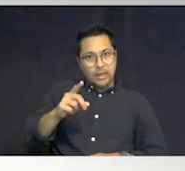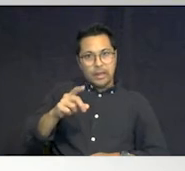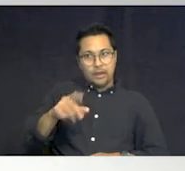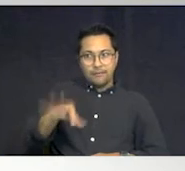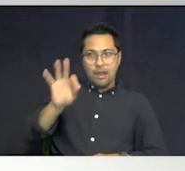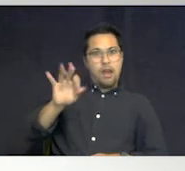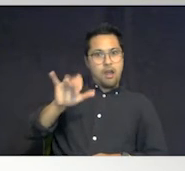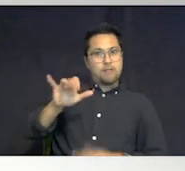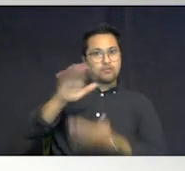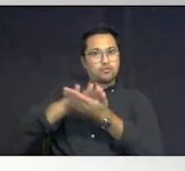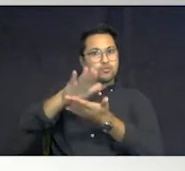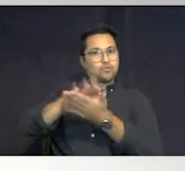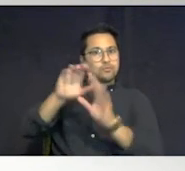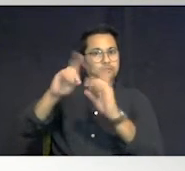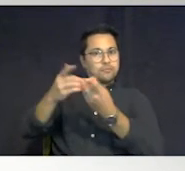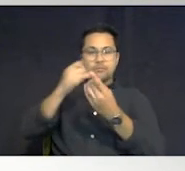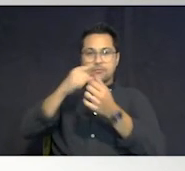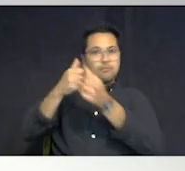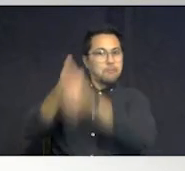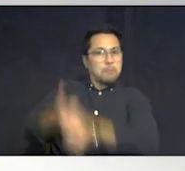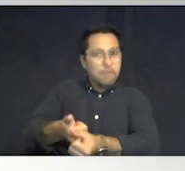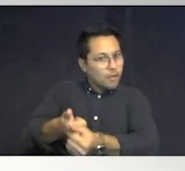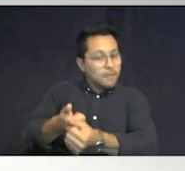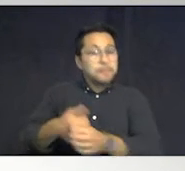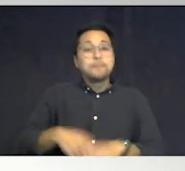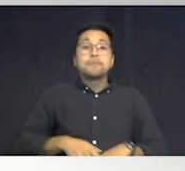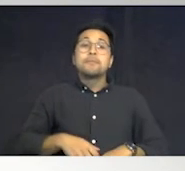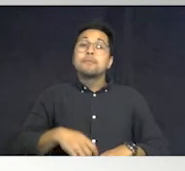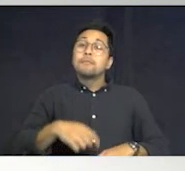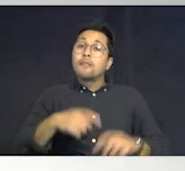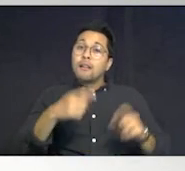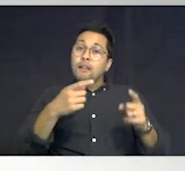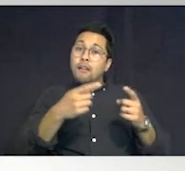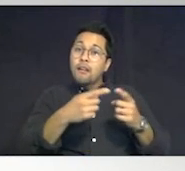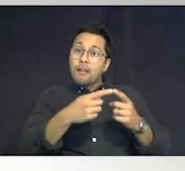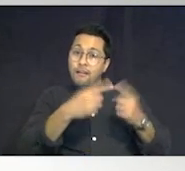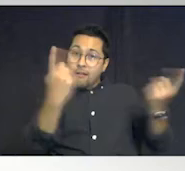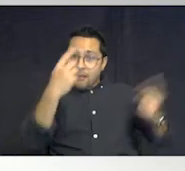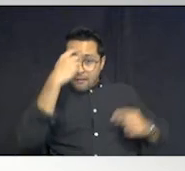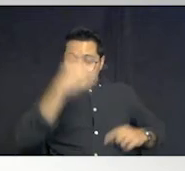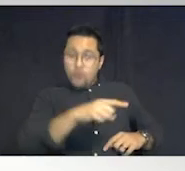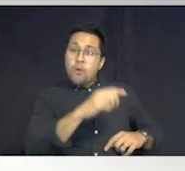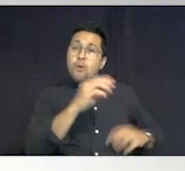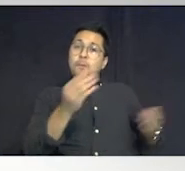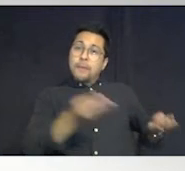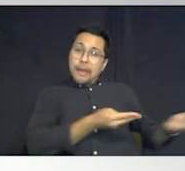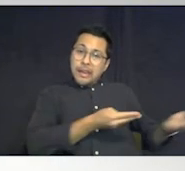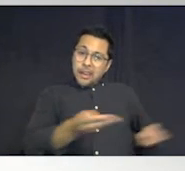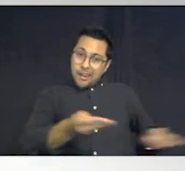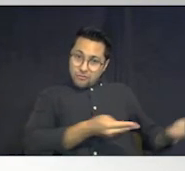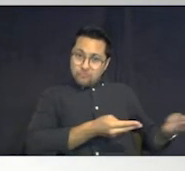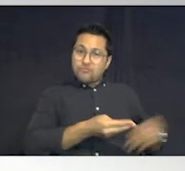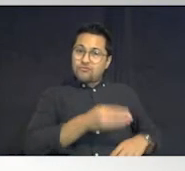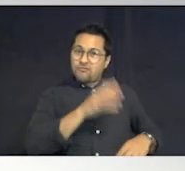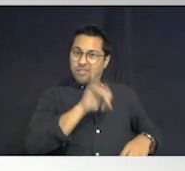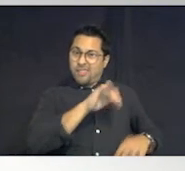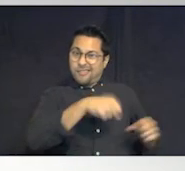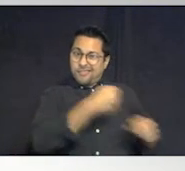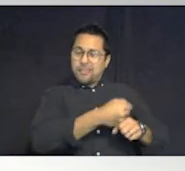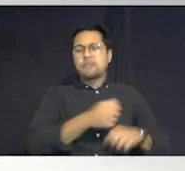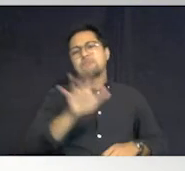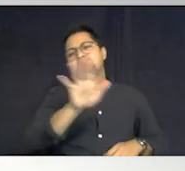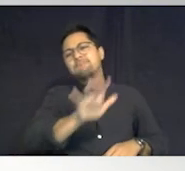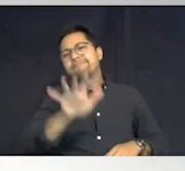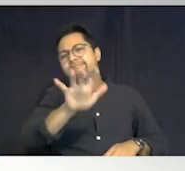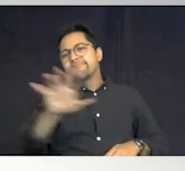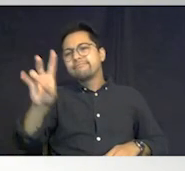noncompliance. In contrast, when it came to our mediation numbers that same year, about